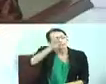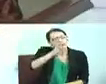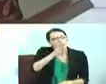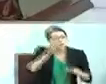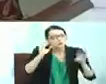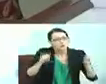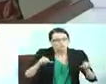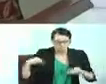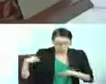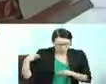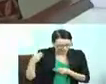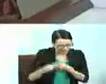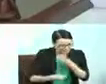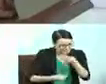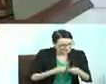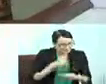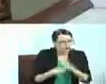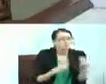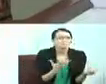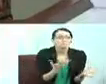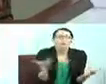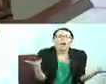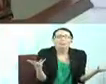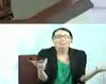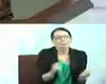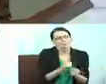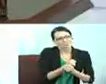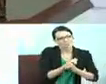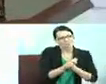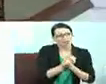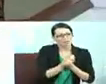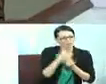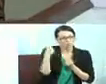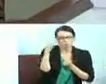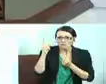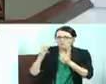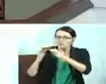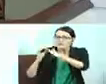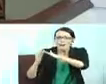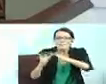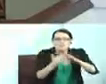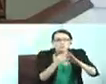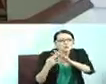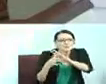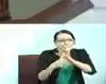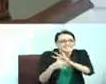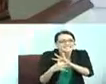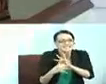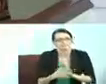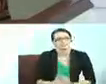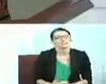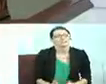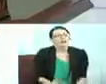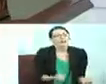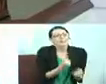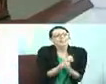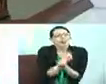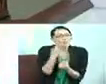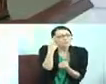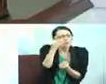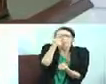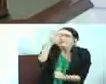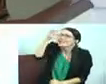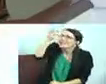to pass on a love for community, a love for